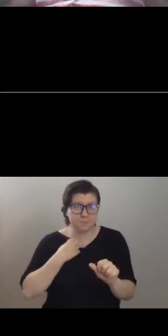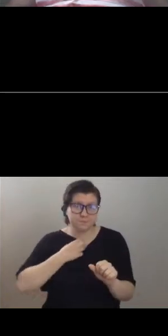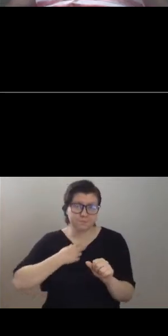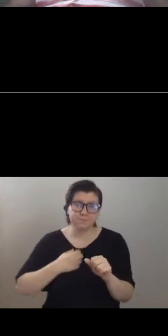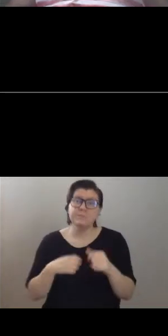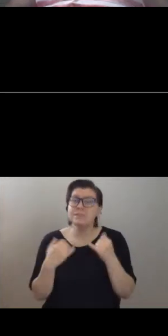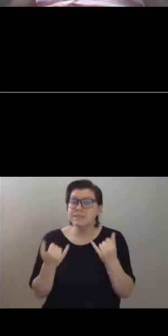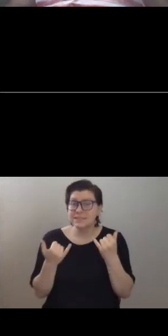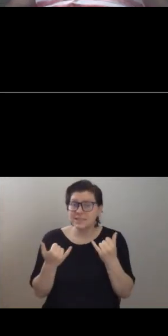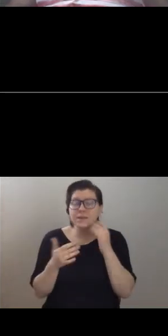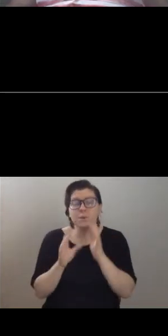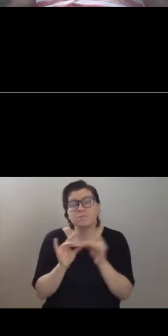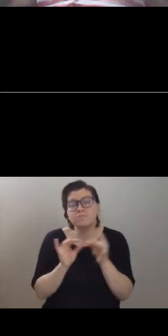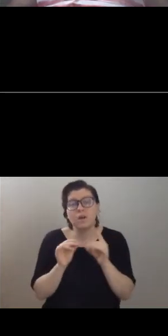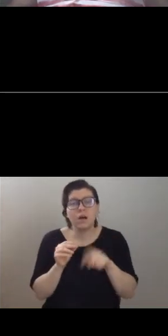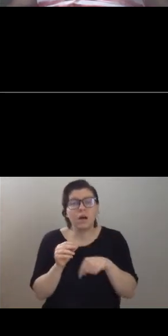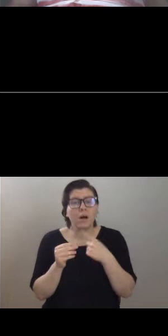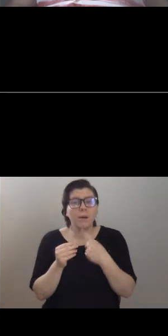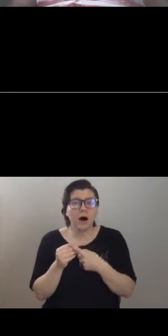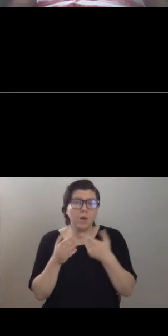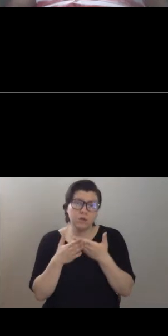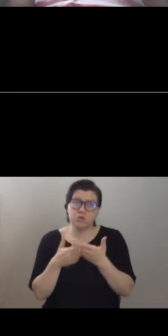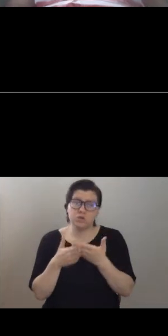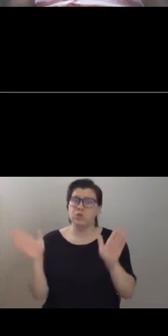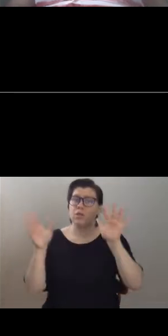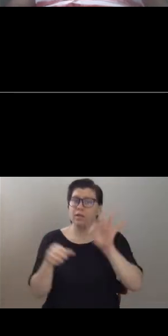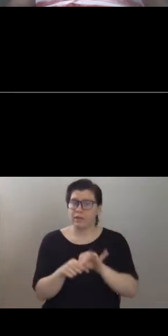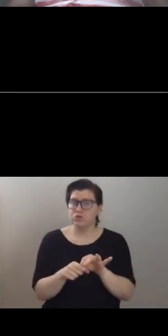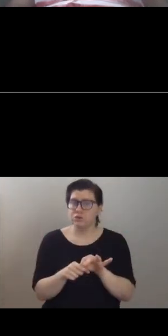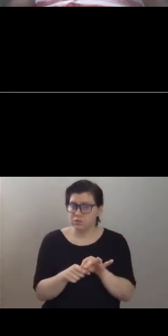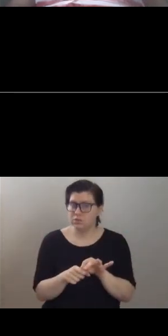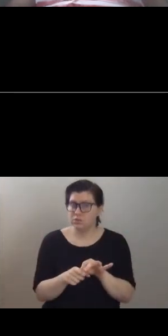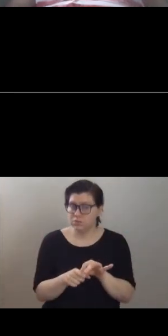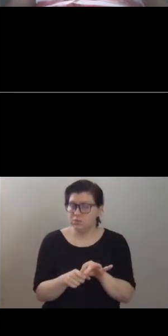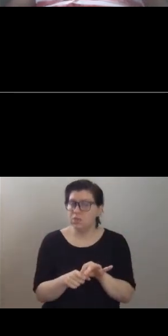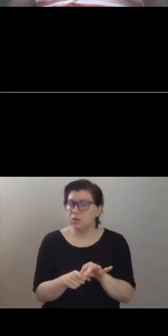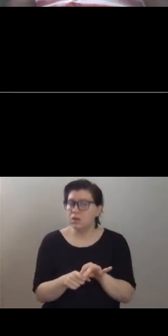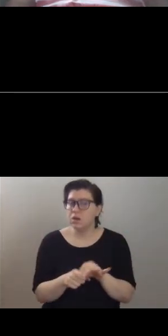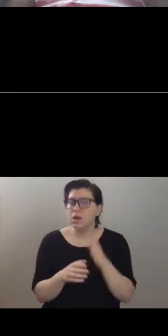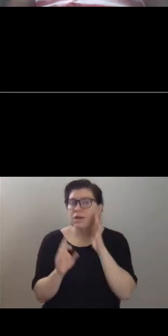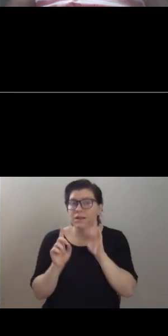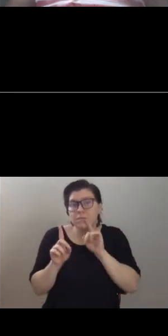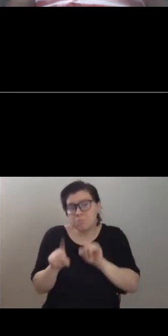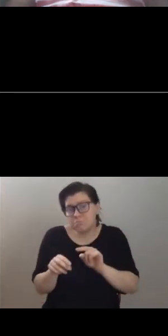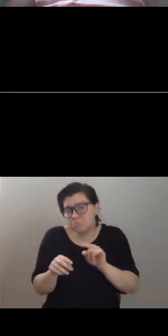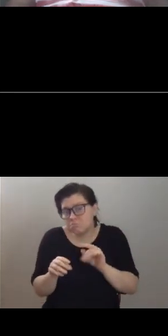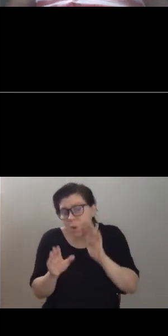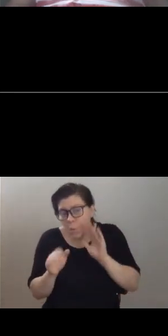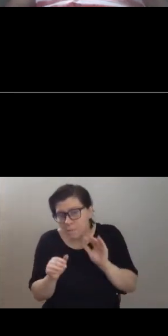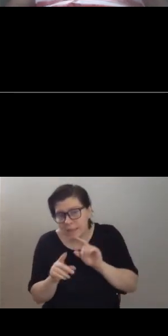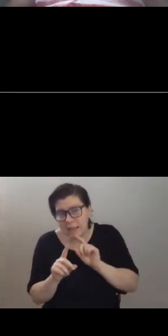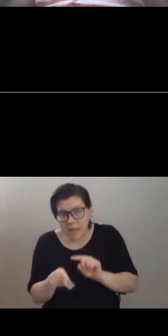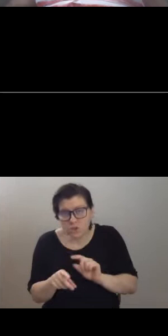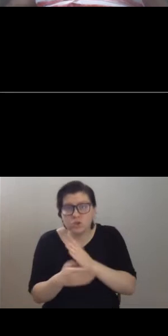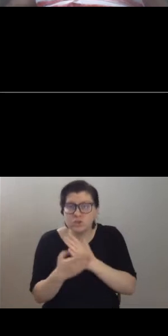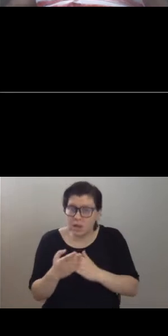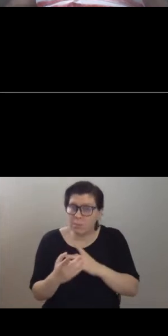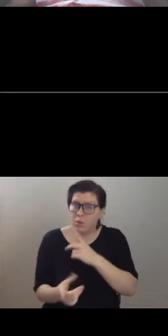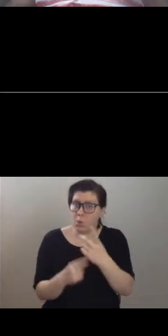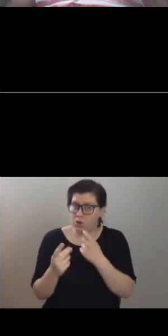today I'm going to talk to you about the general election and answer hopefully some questions about voting